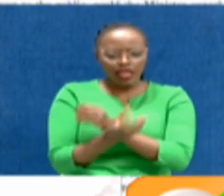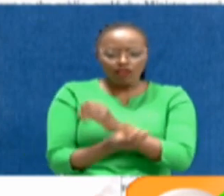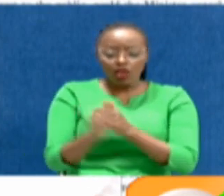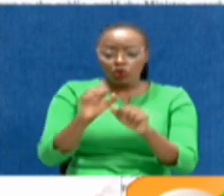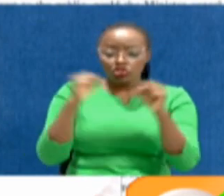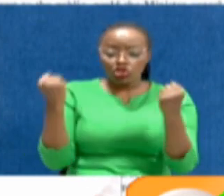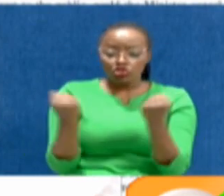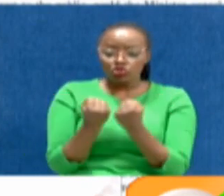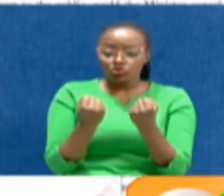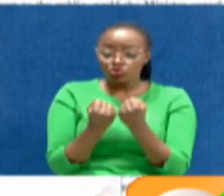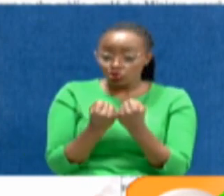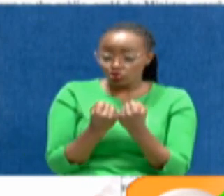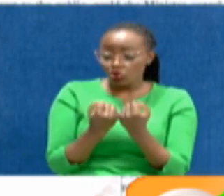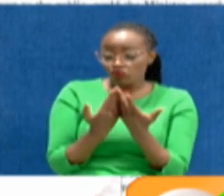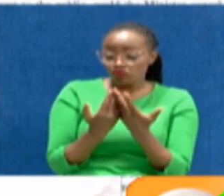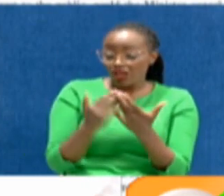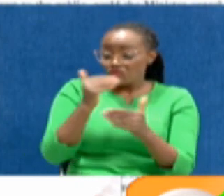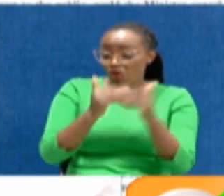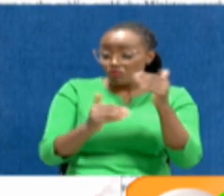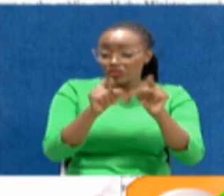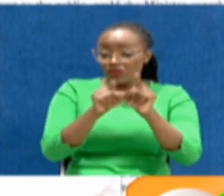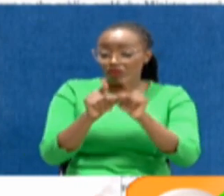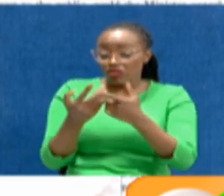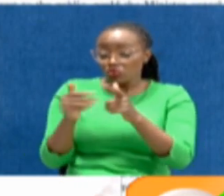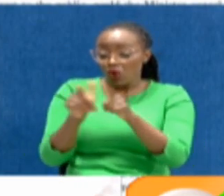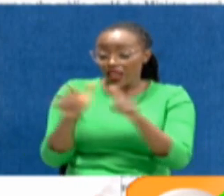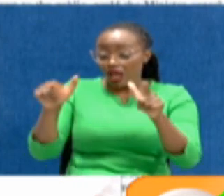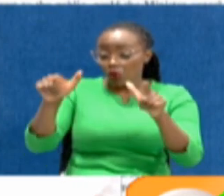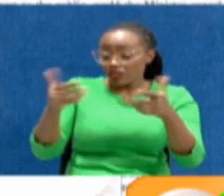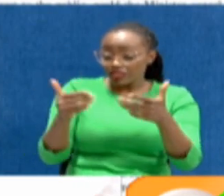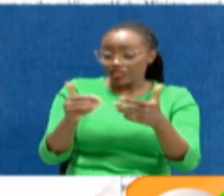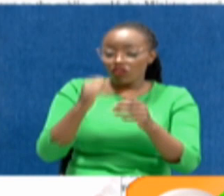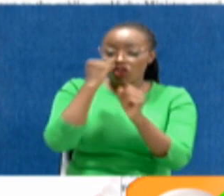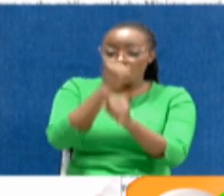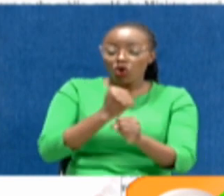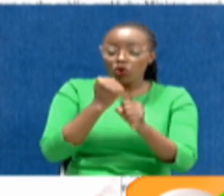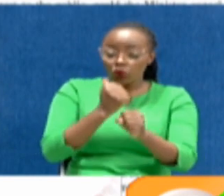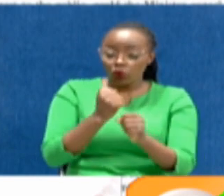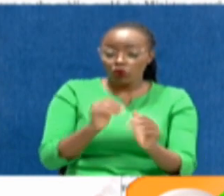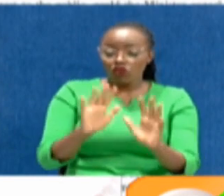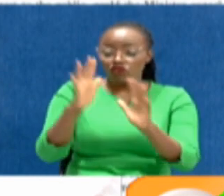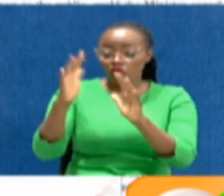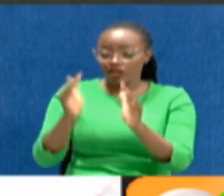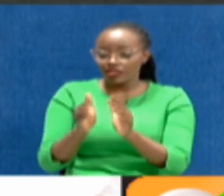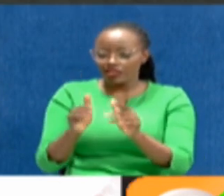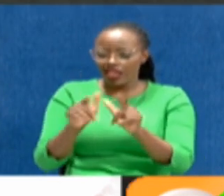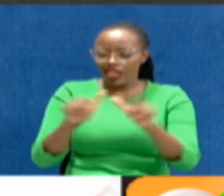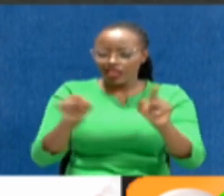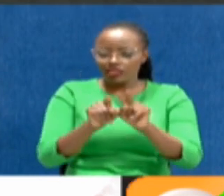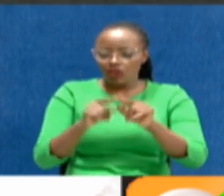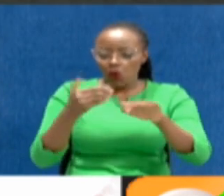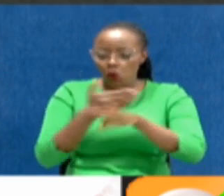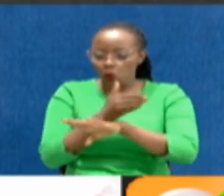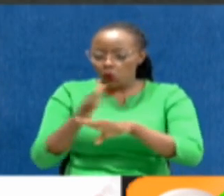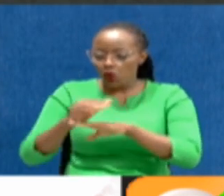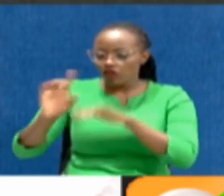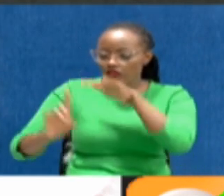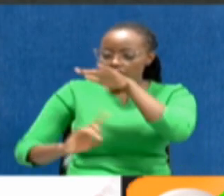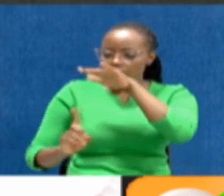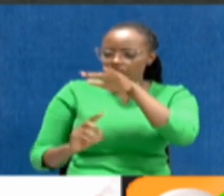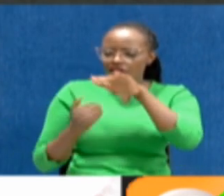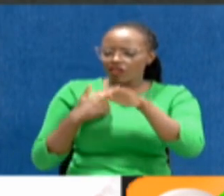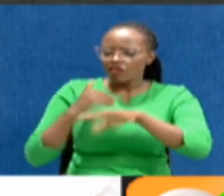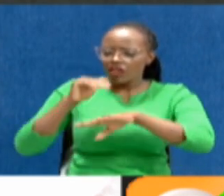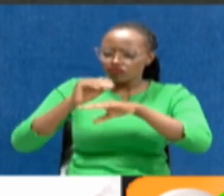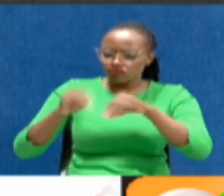social amenities had the government sanctioned to occasion the carving off of Ngong Forest land. Cornered, the late Lotodo was at pains to